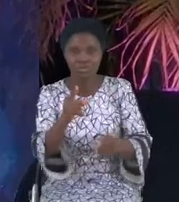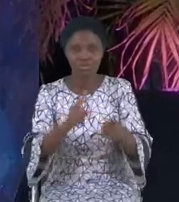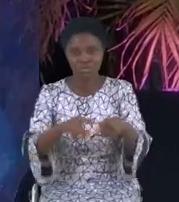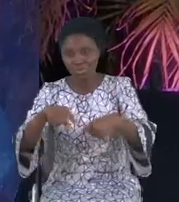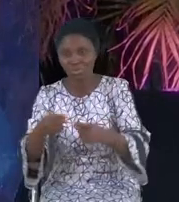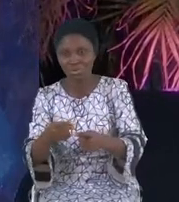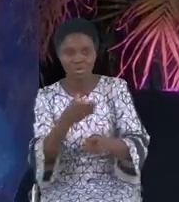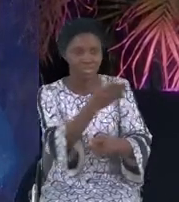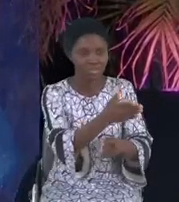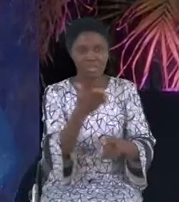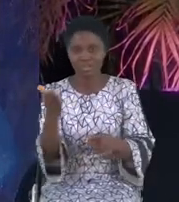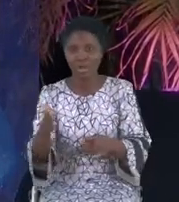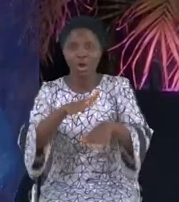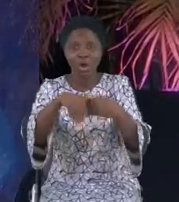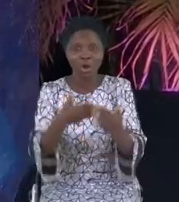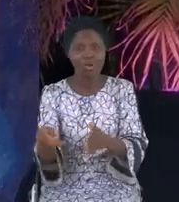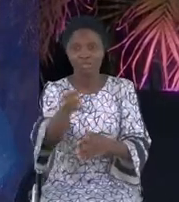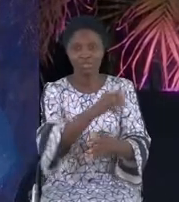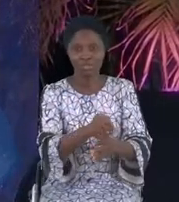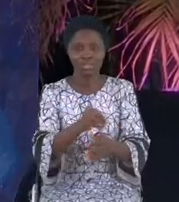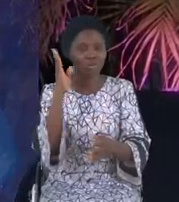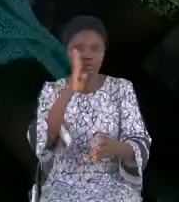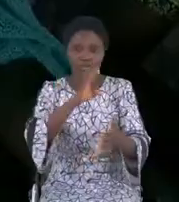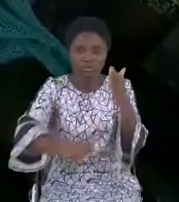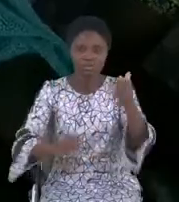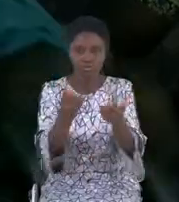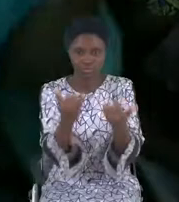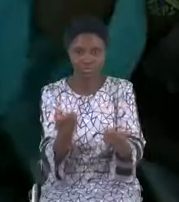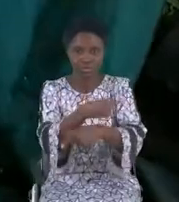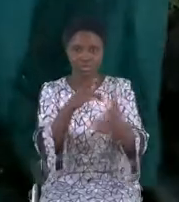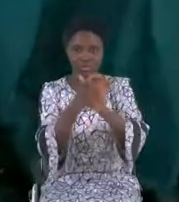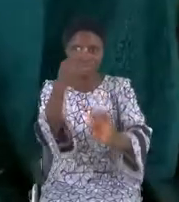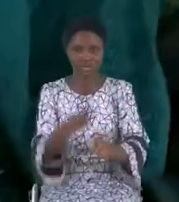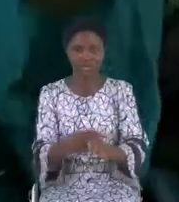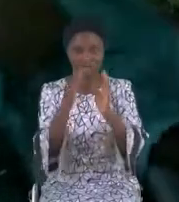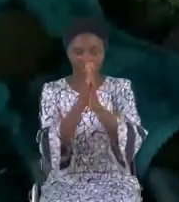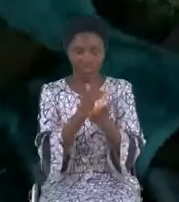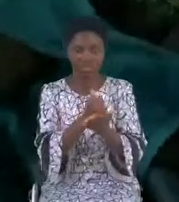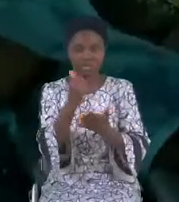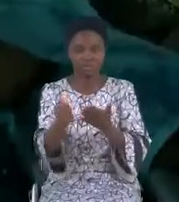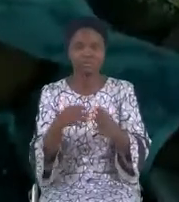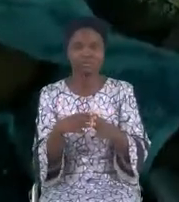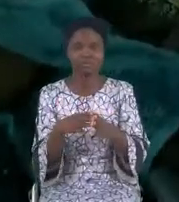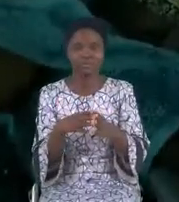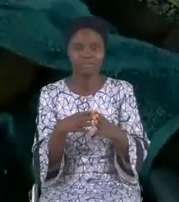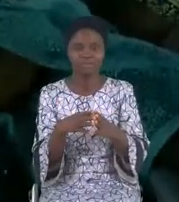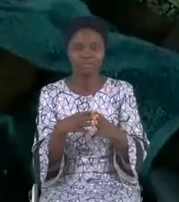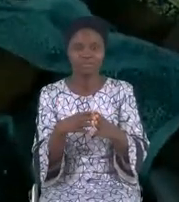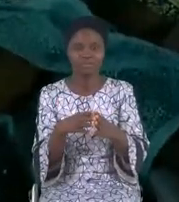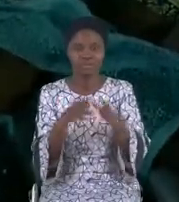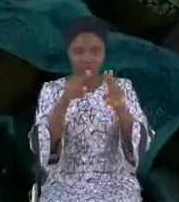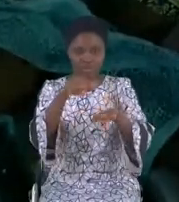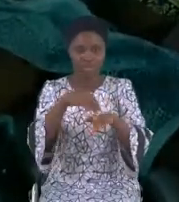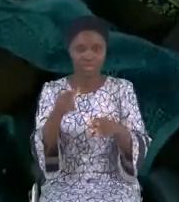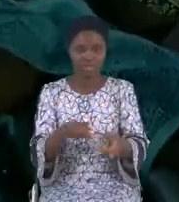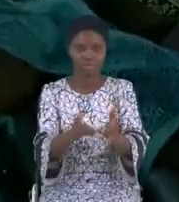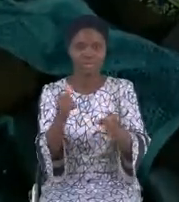them they are this lord today in jesus name and look at the way the prophet puts it in i